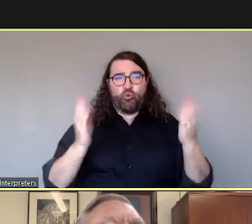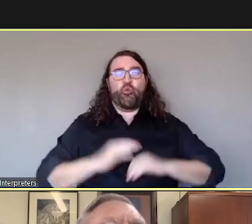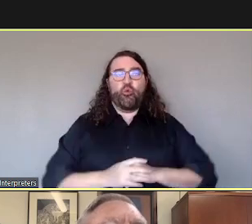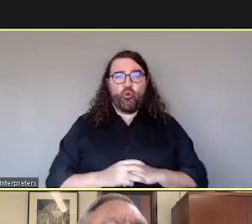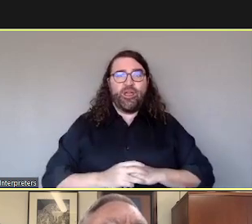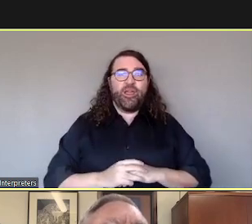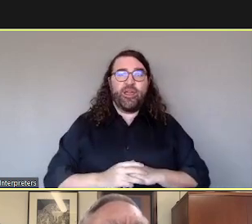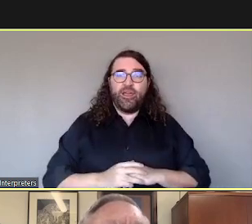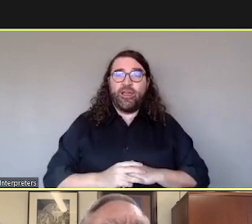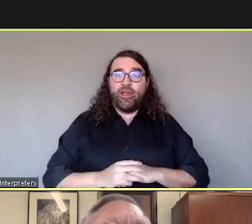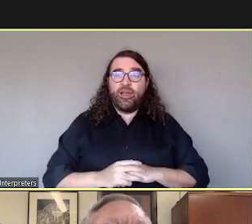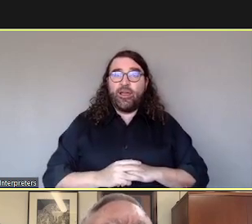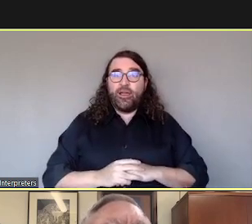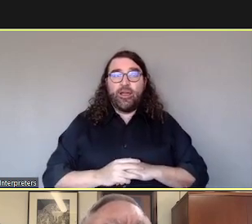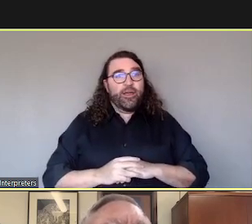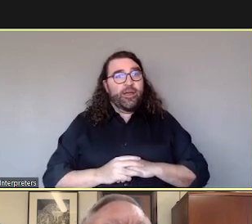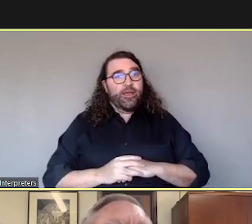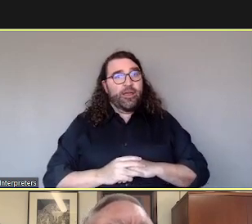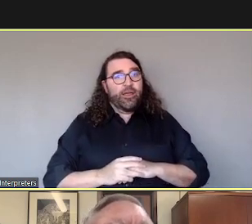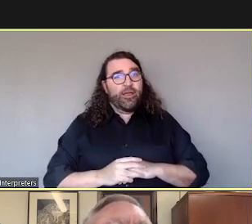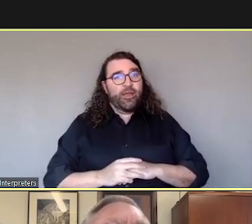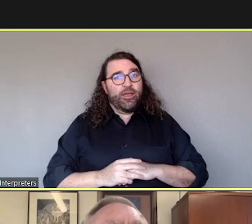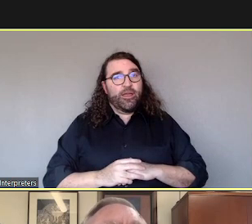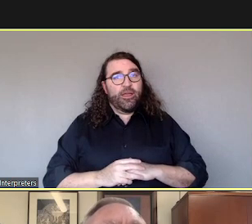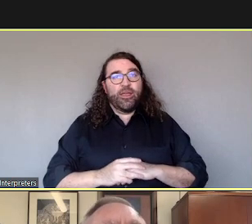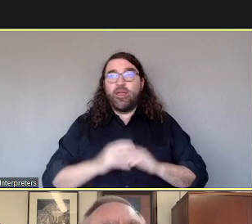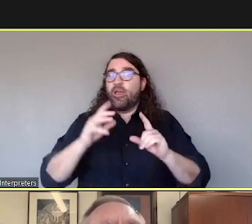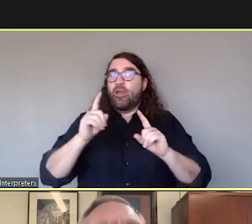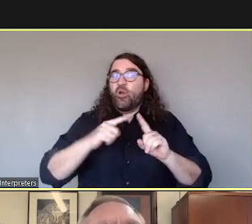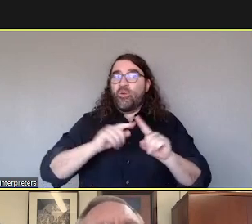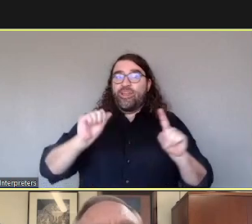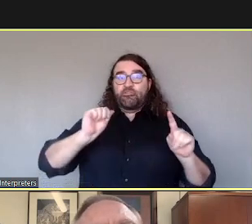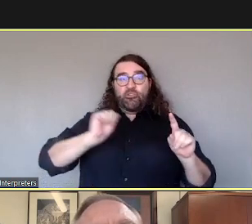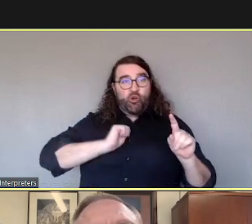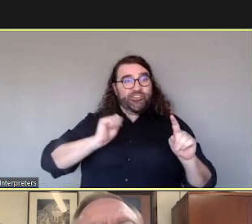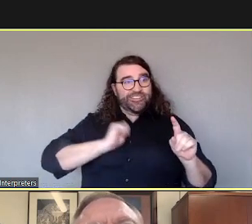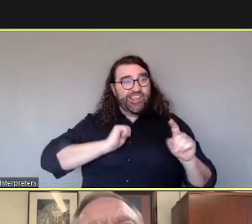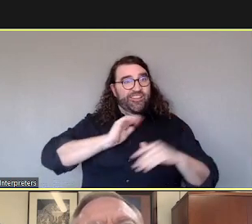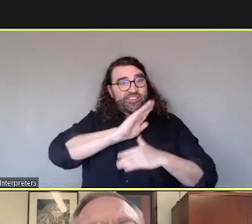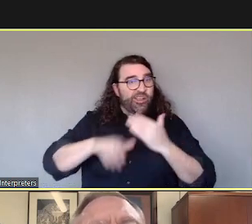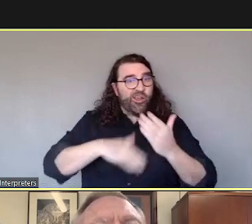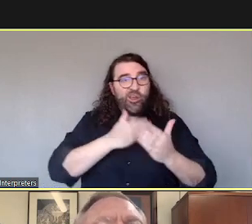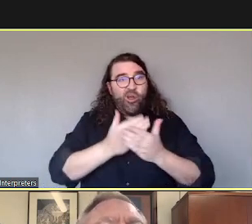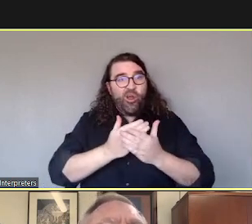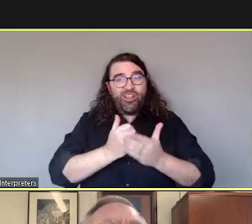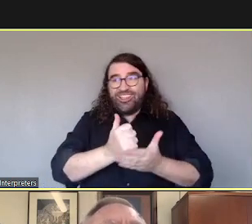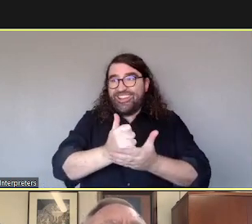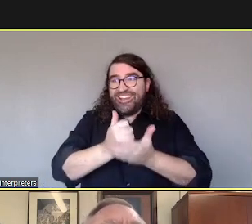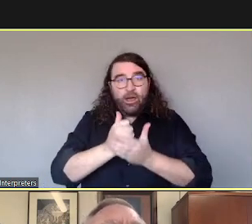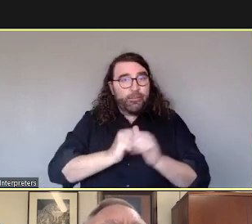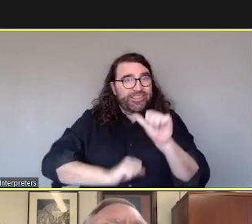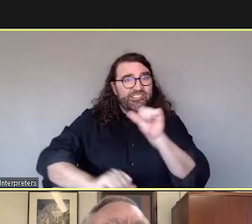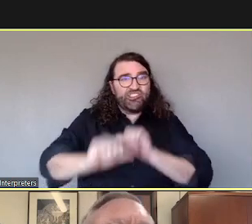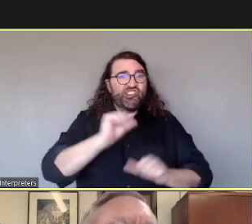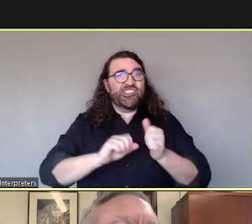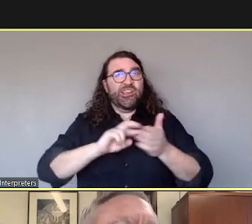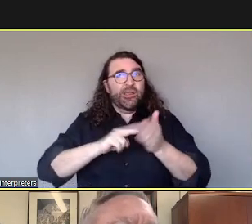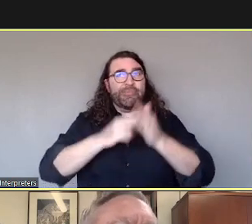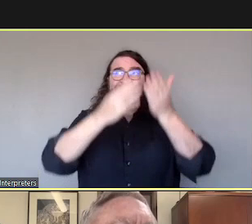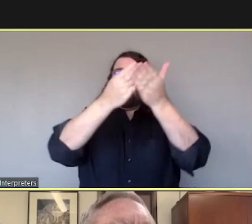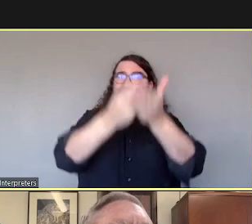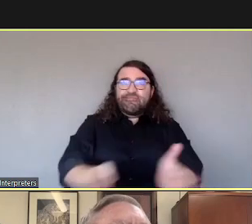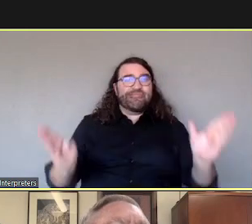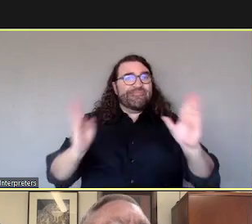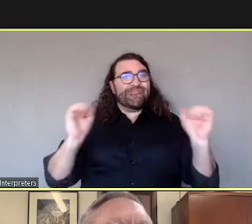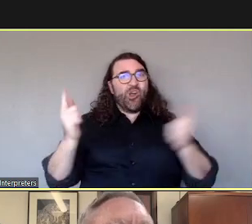And then, our community really is safer when we all do our part, using those